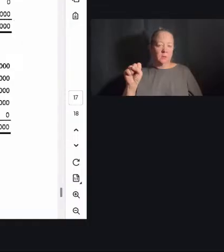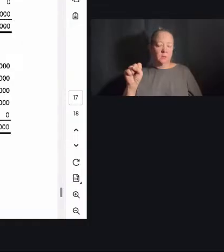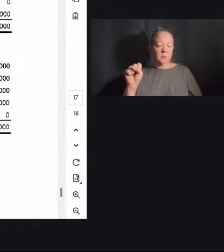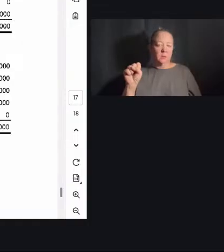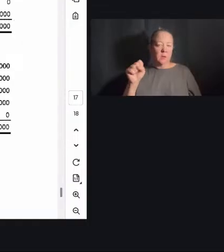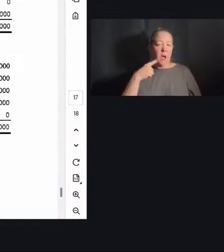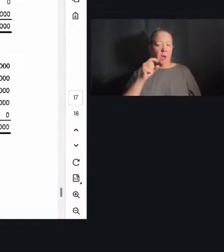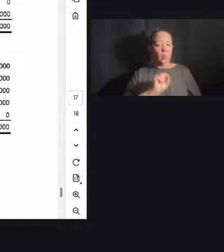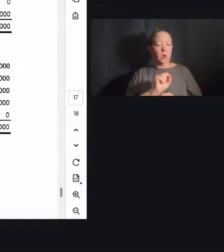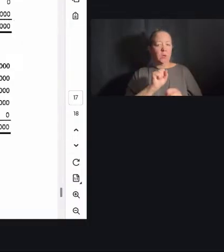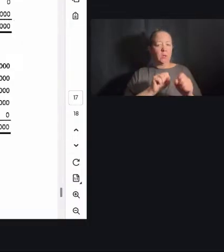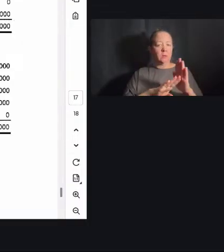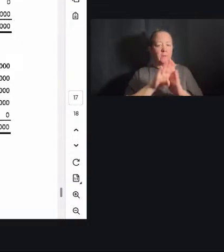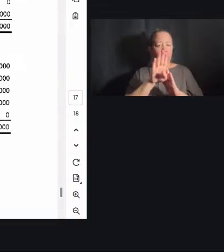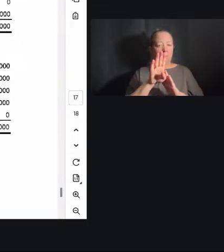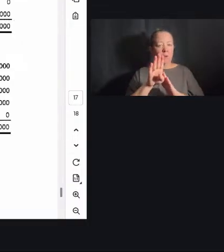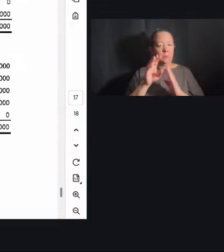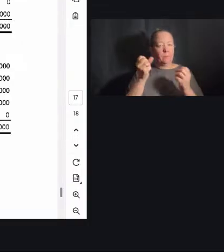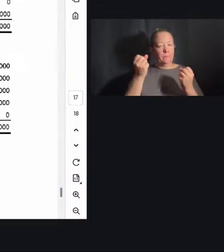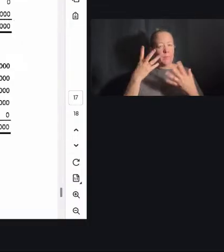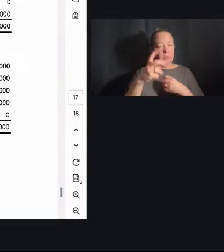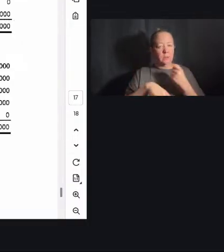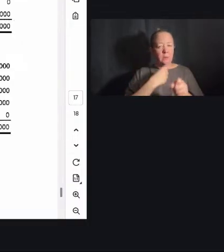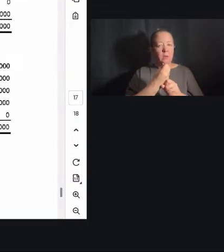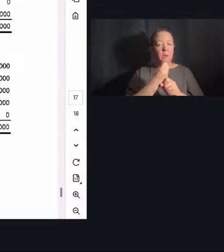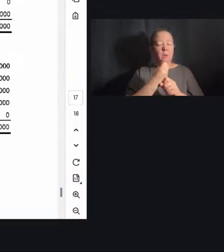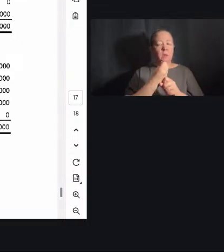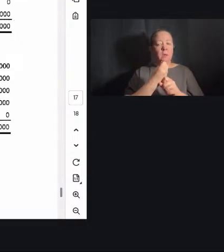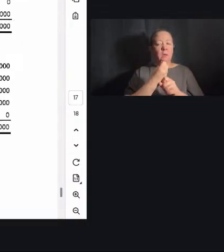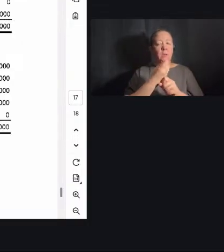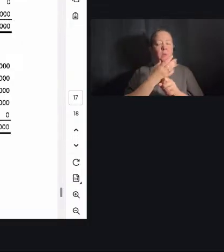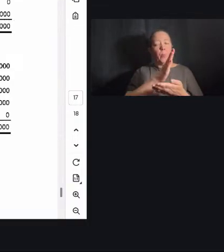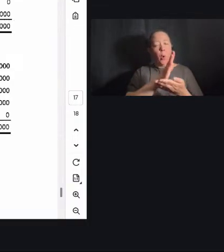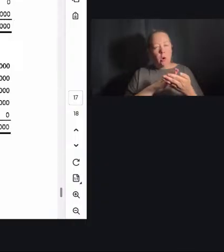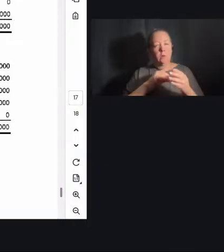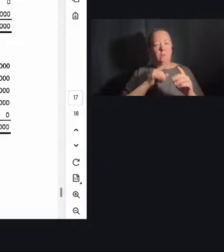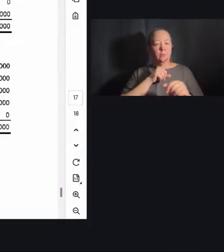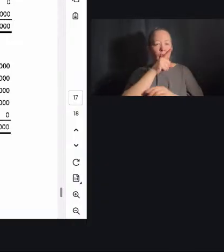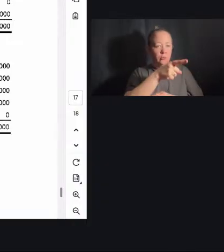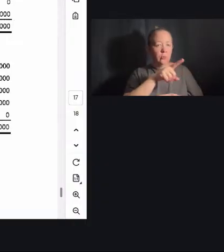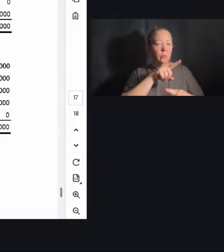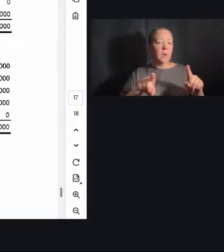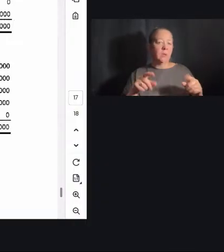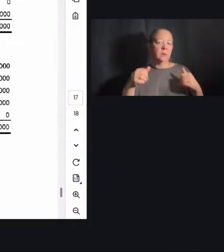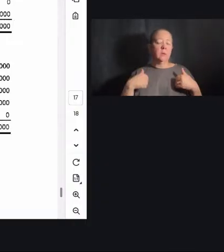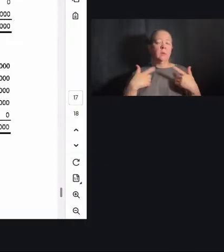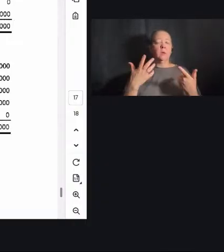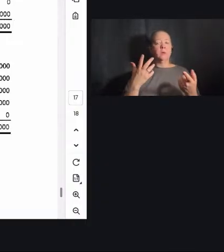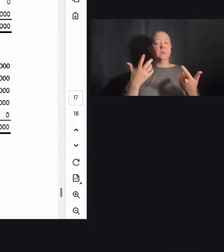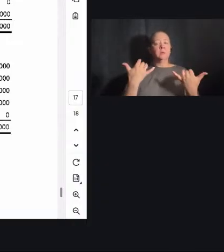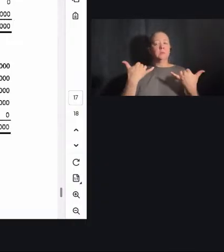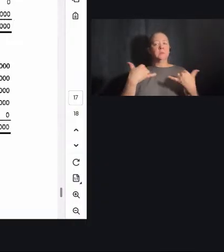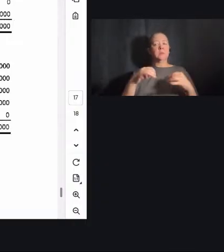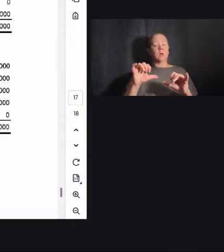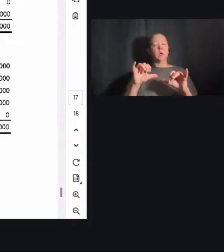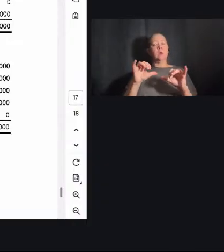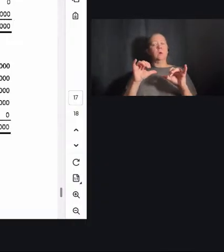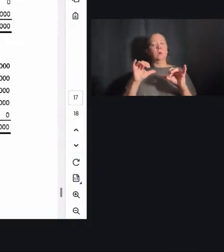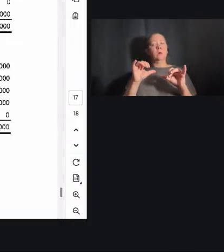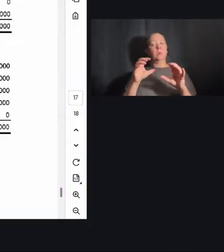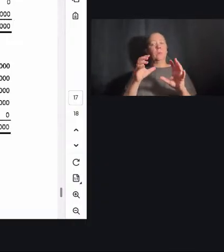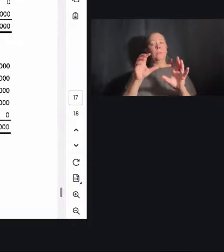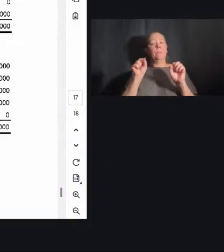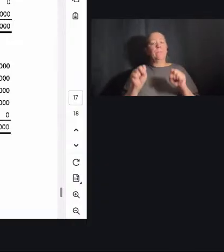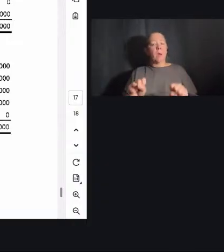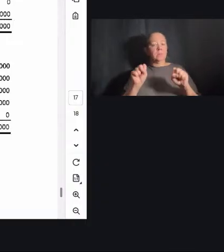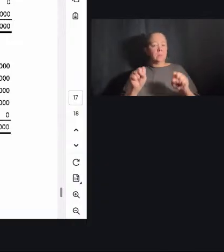but it is a possibility to get grants that support programs that are already in place.